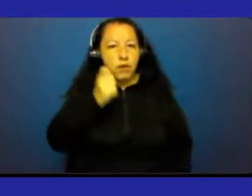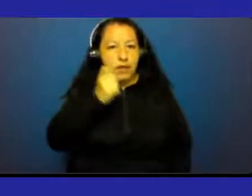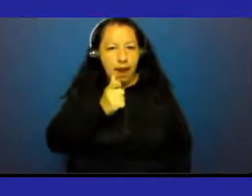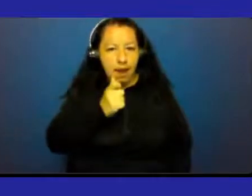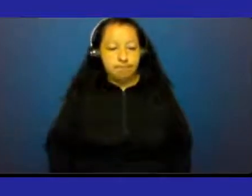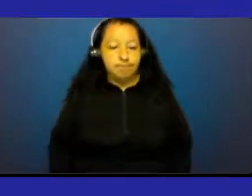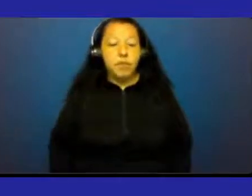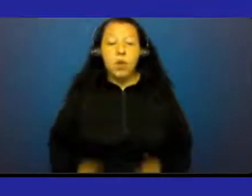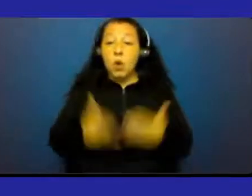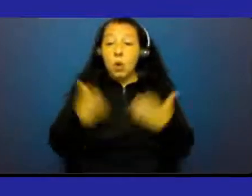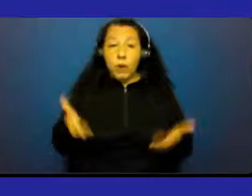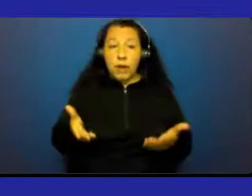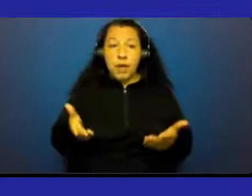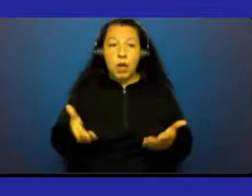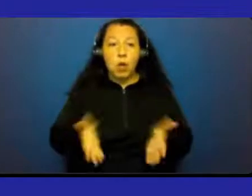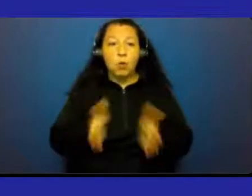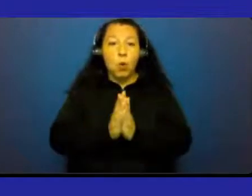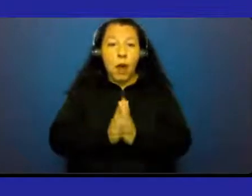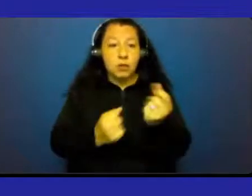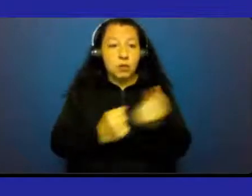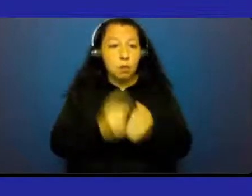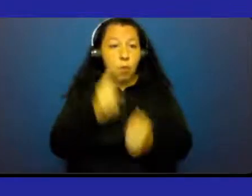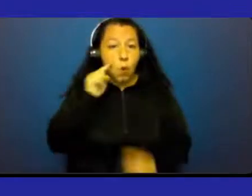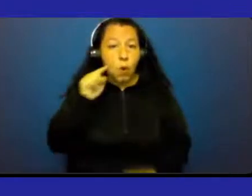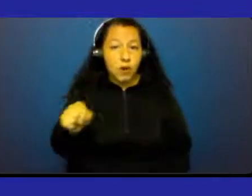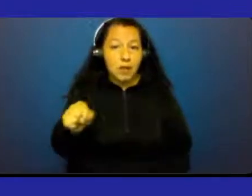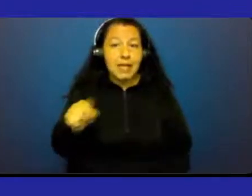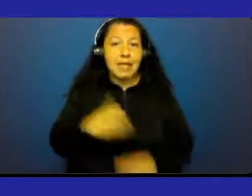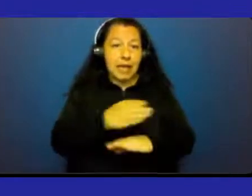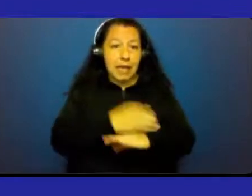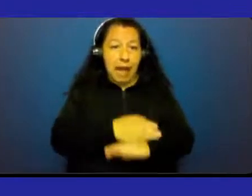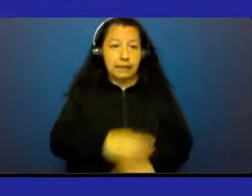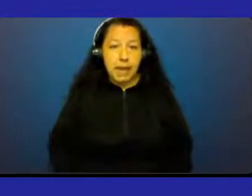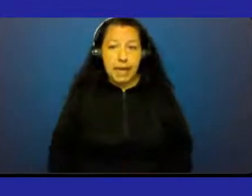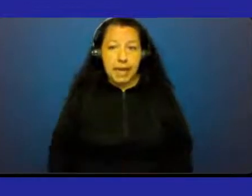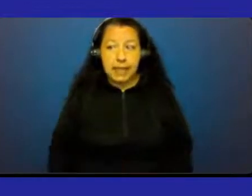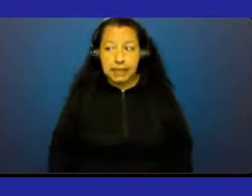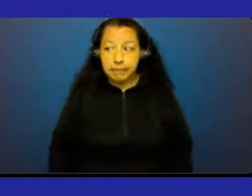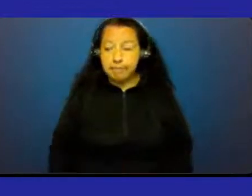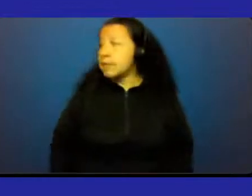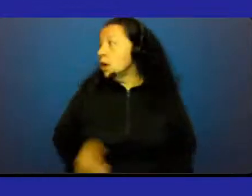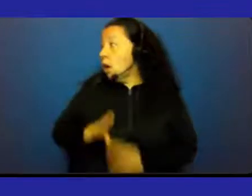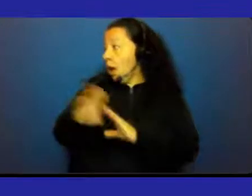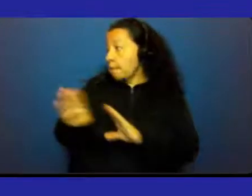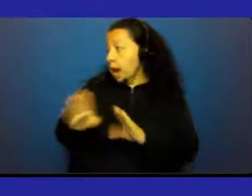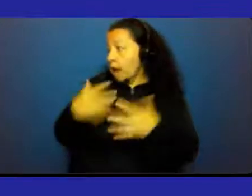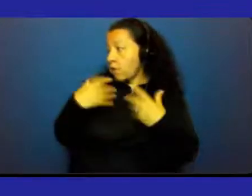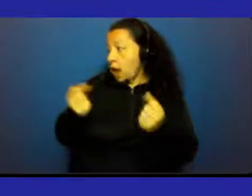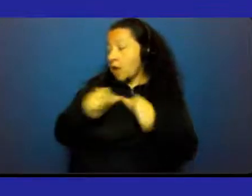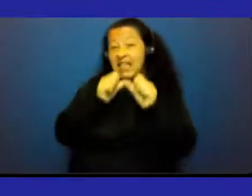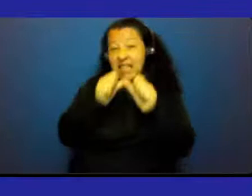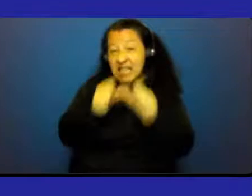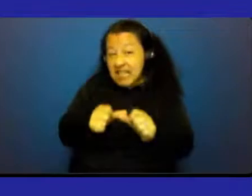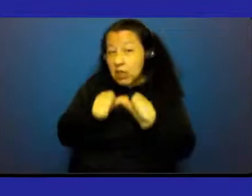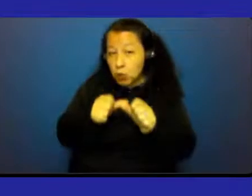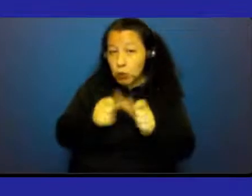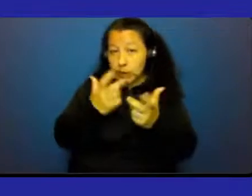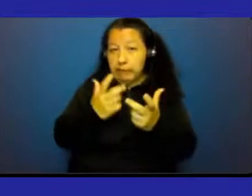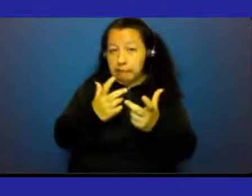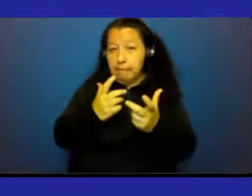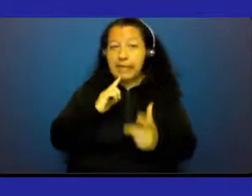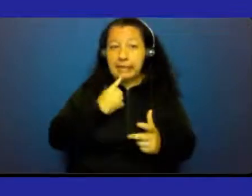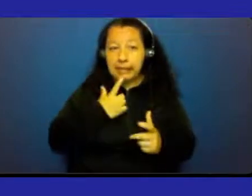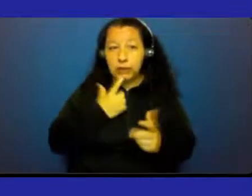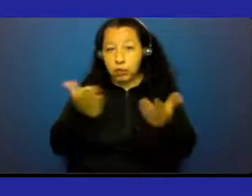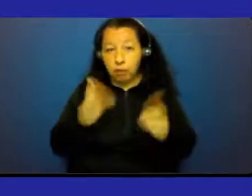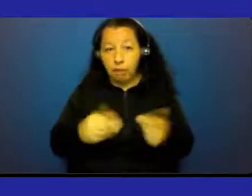hereby requesting the support for this enhancement. Behavioral health continues to be a major service at